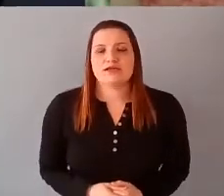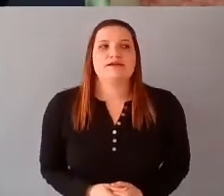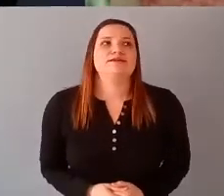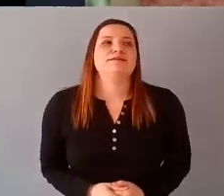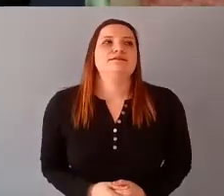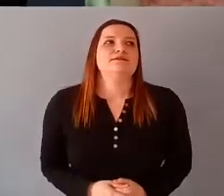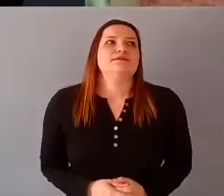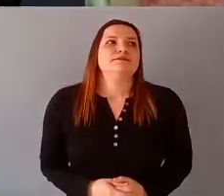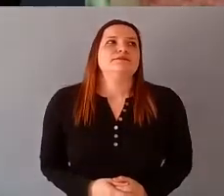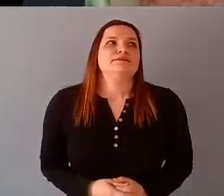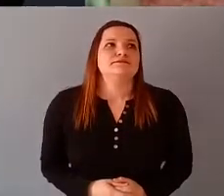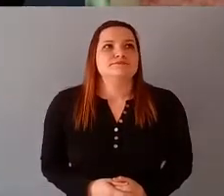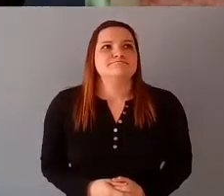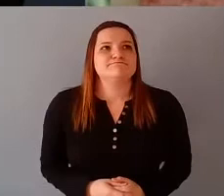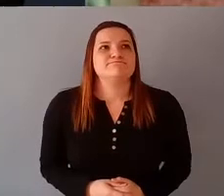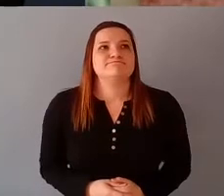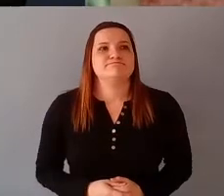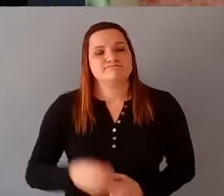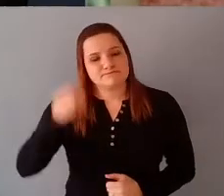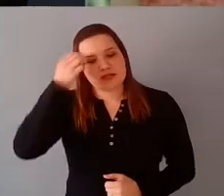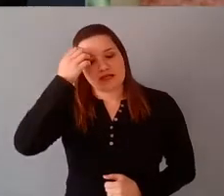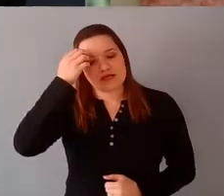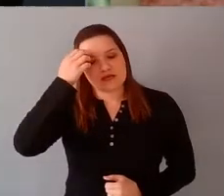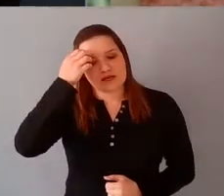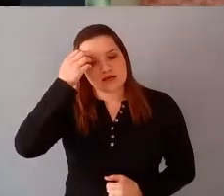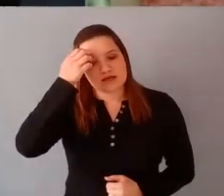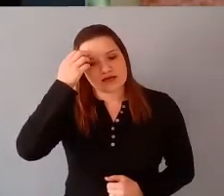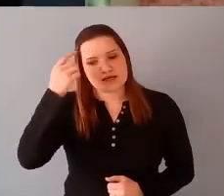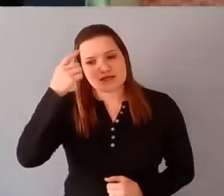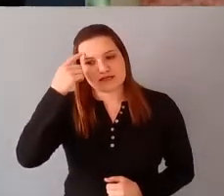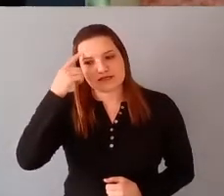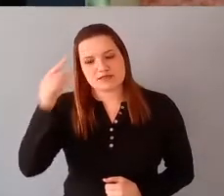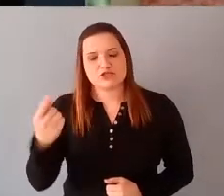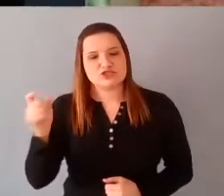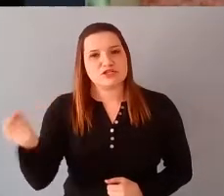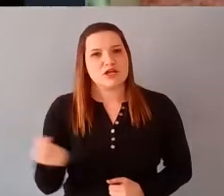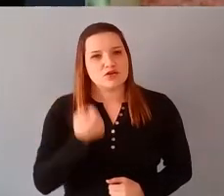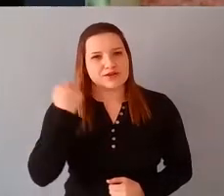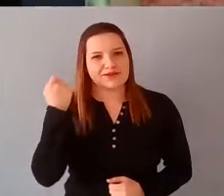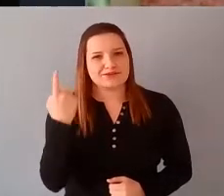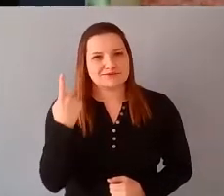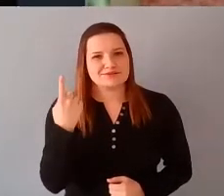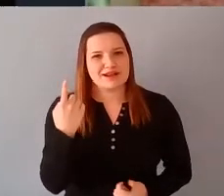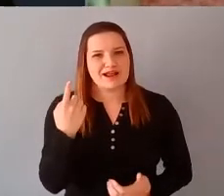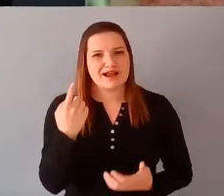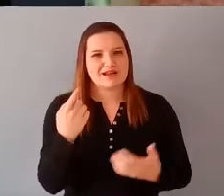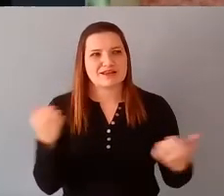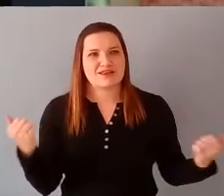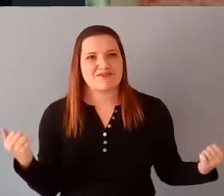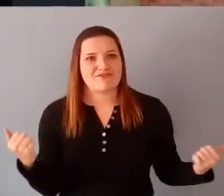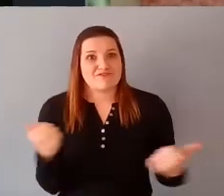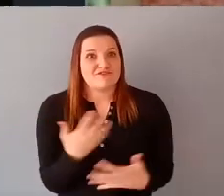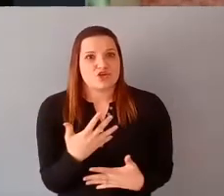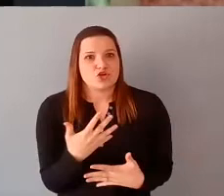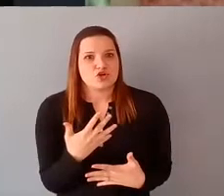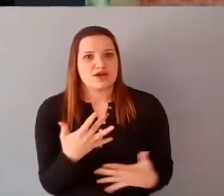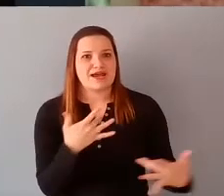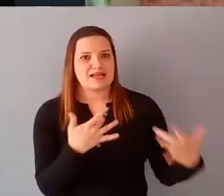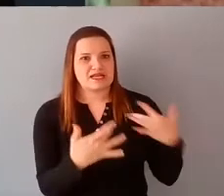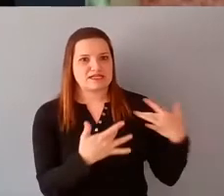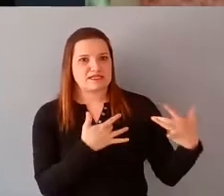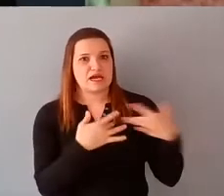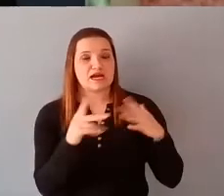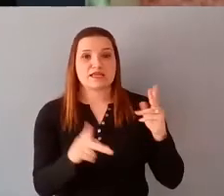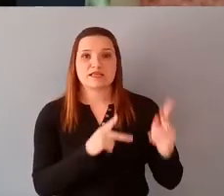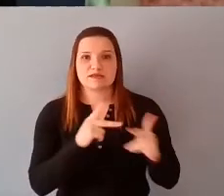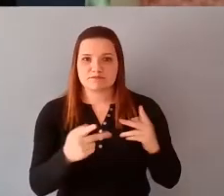it's recognizing, acknowledging the understandable fear and anxiety that people